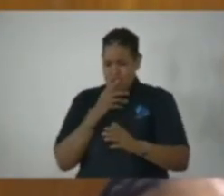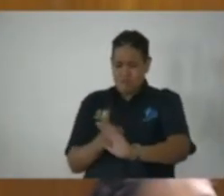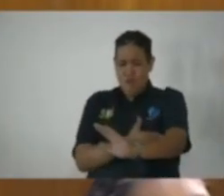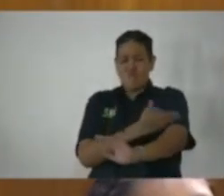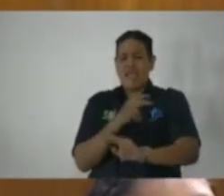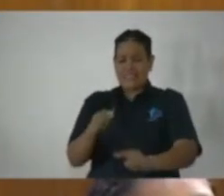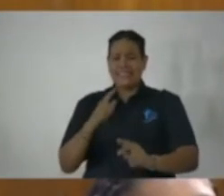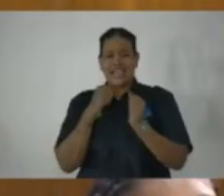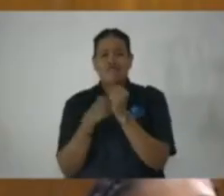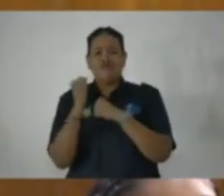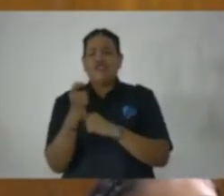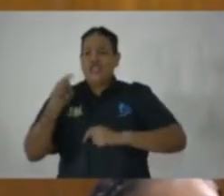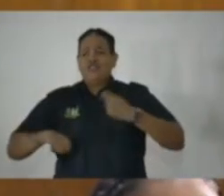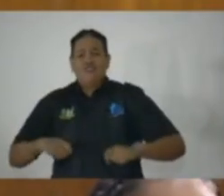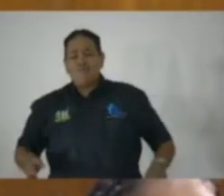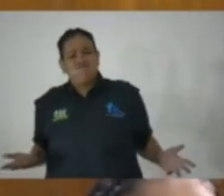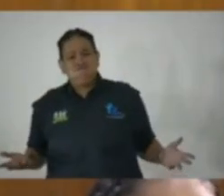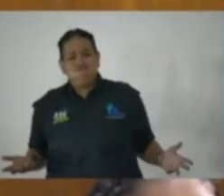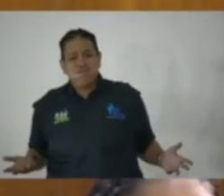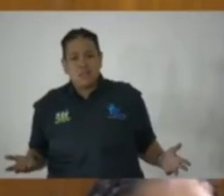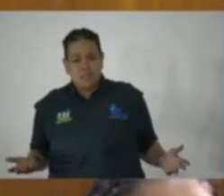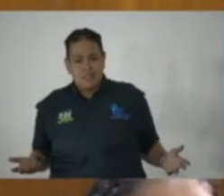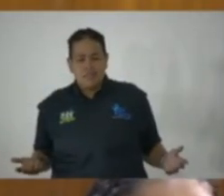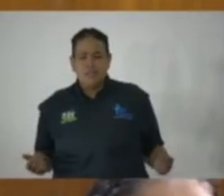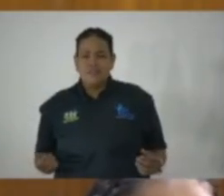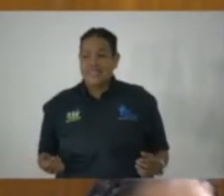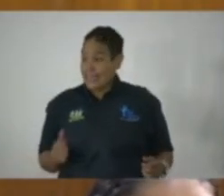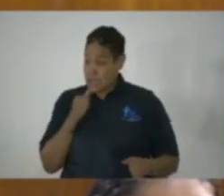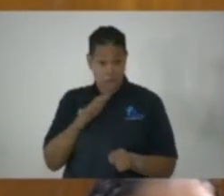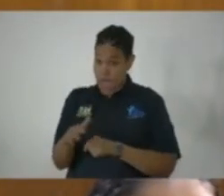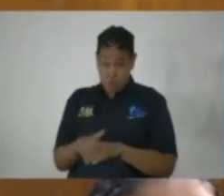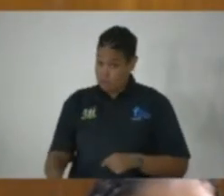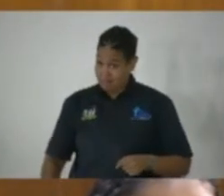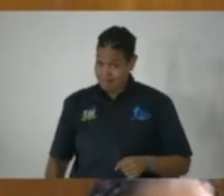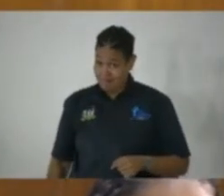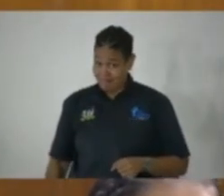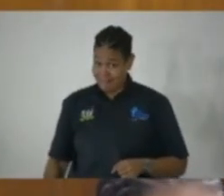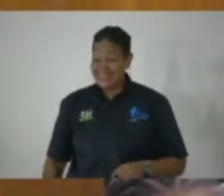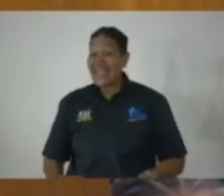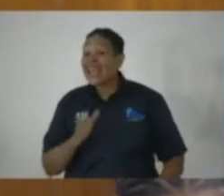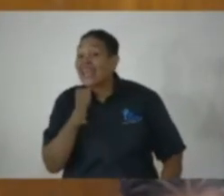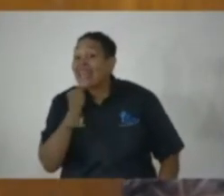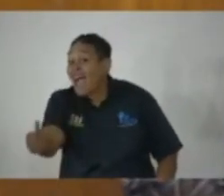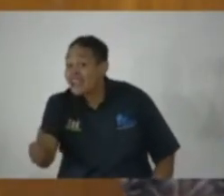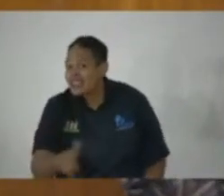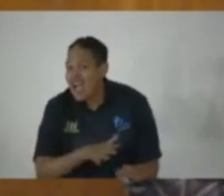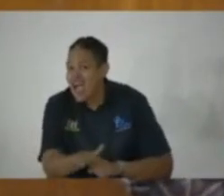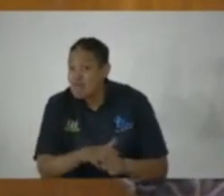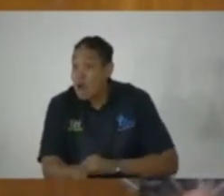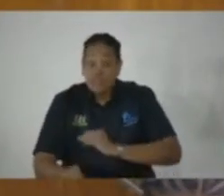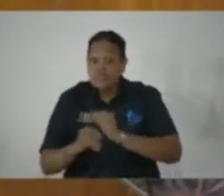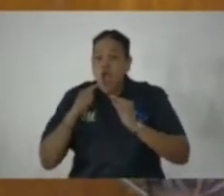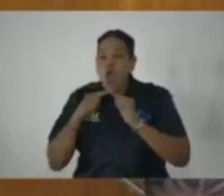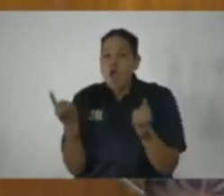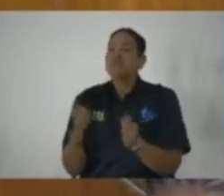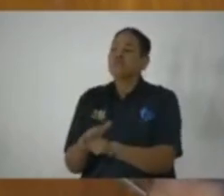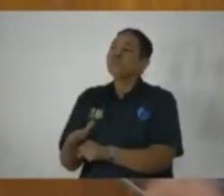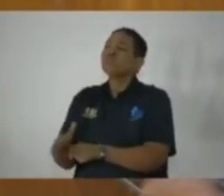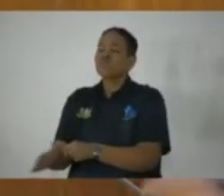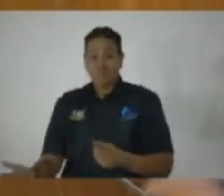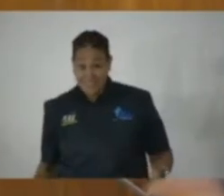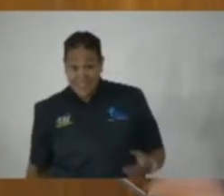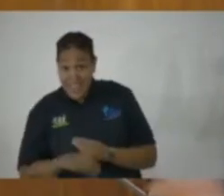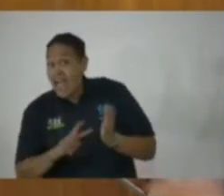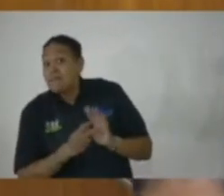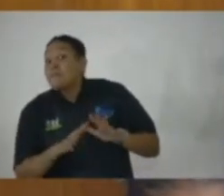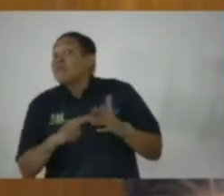progress and structural reforms. Not adequate, you know. Inadequate. The opposite of adequate.